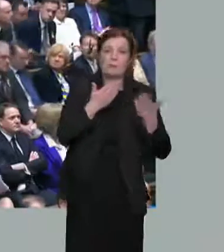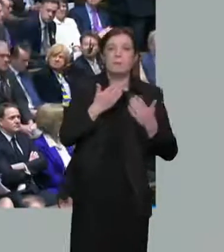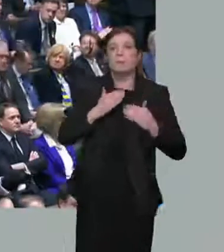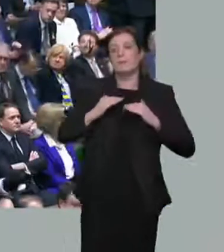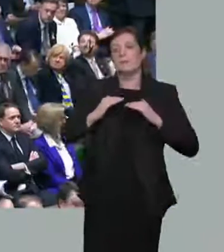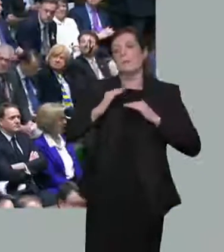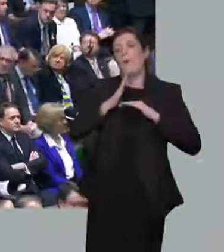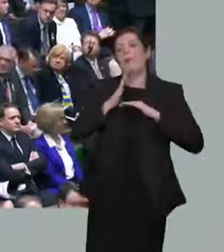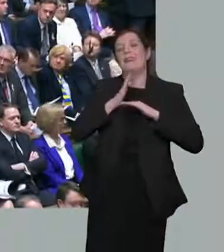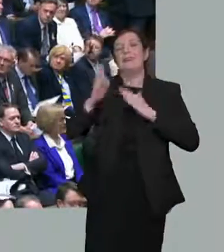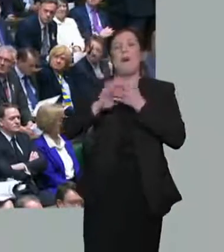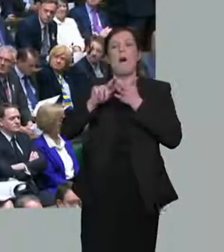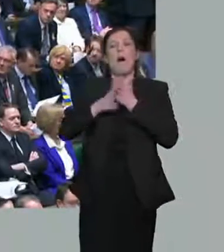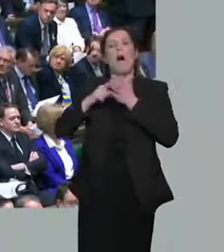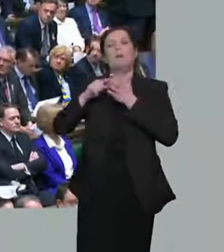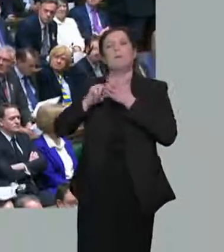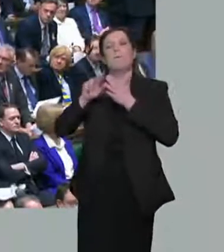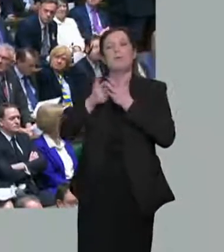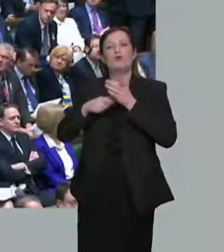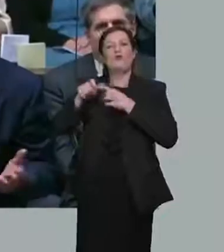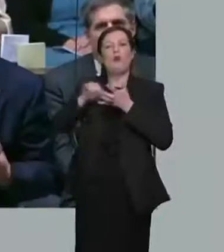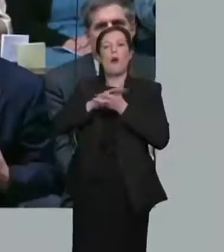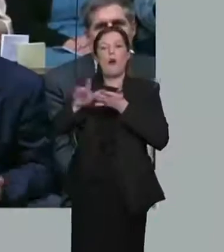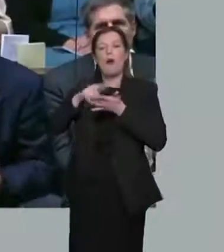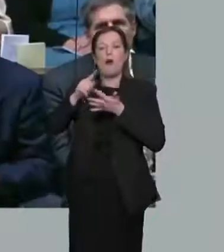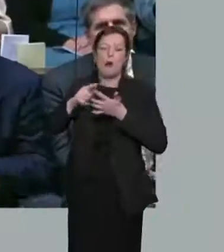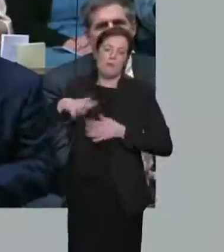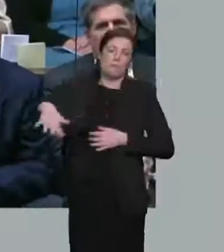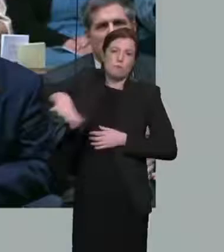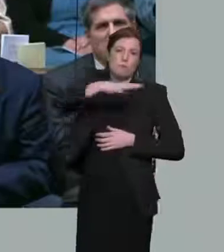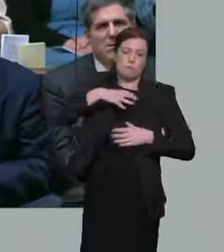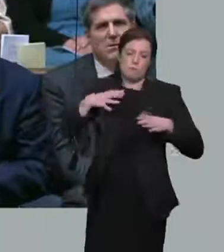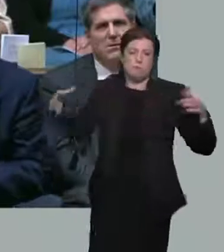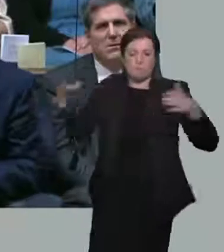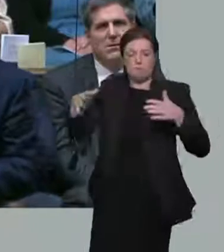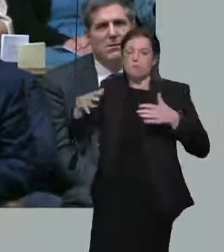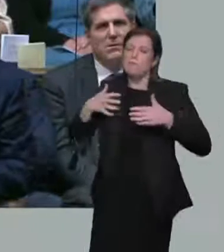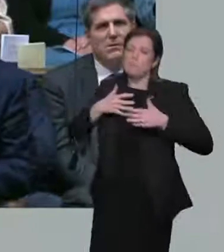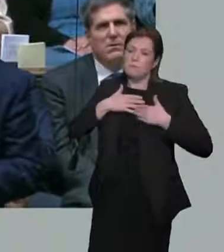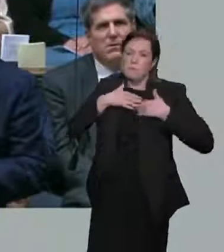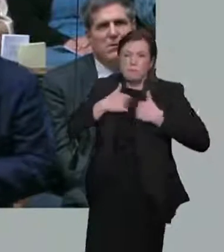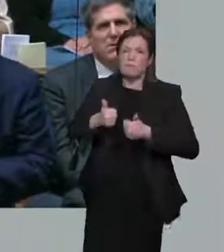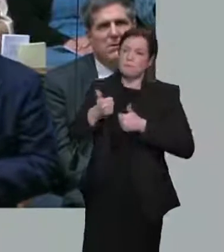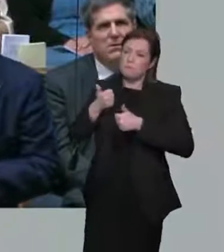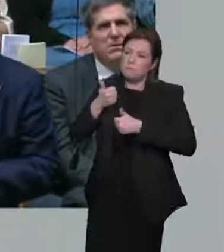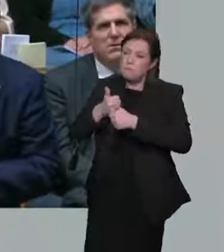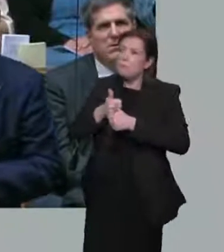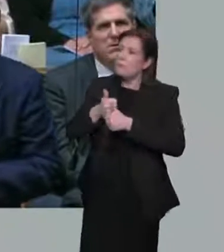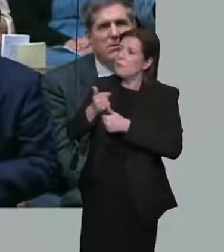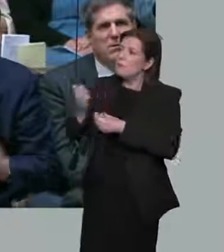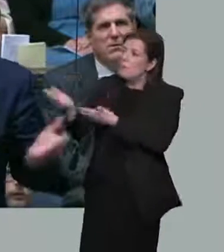East Hertfordshire are coming together to provide support and refuge to families fleeing the invasion in